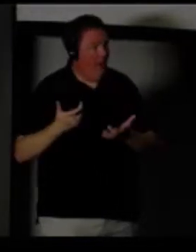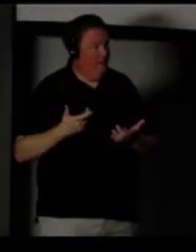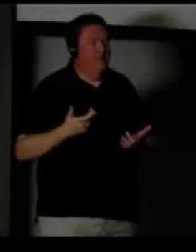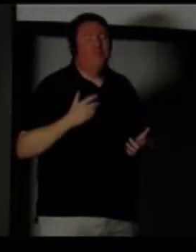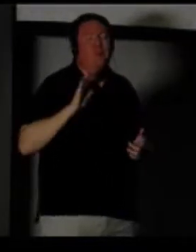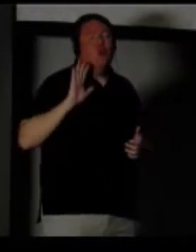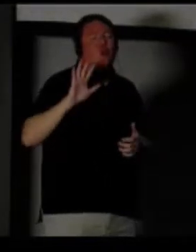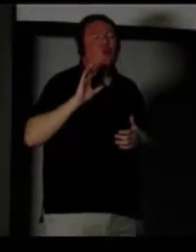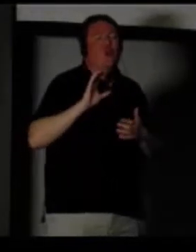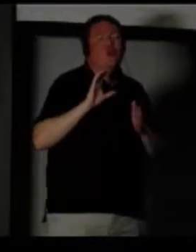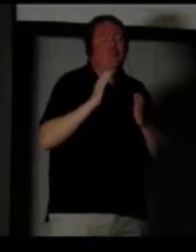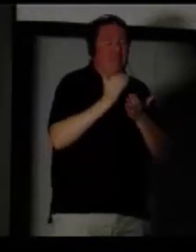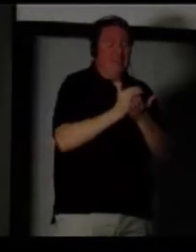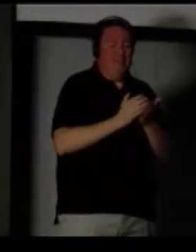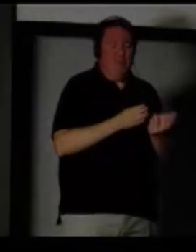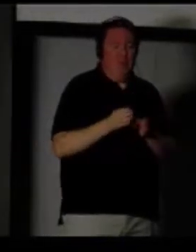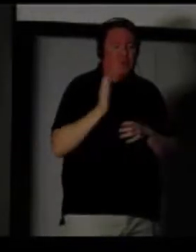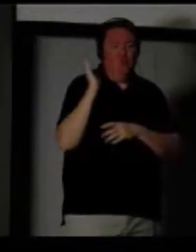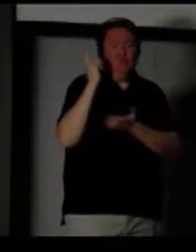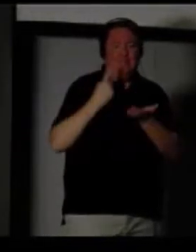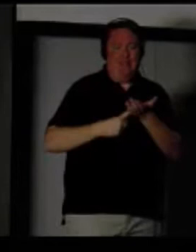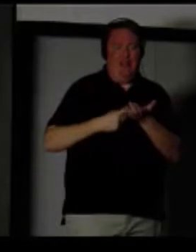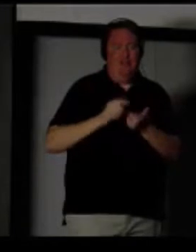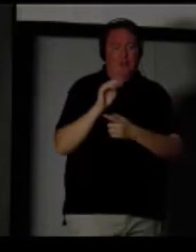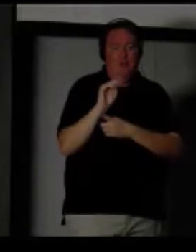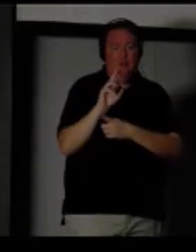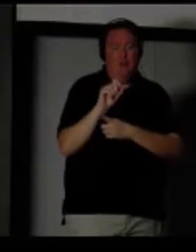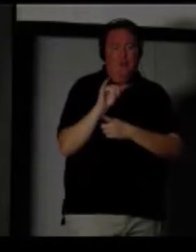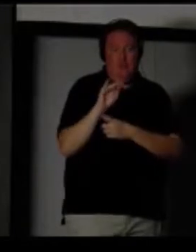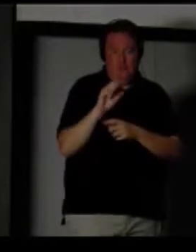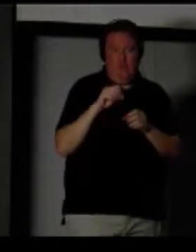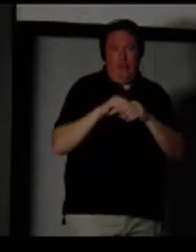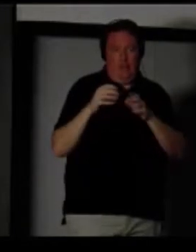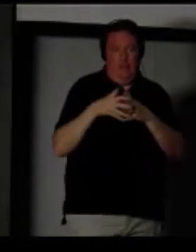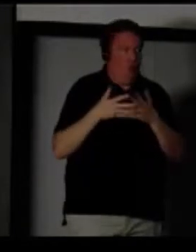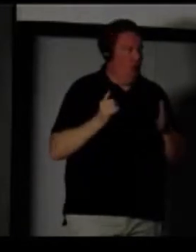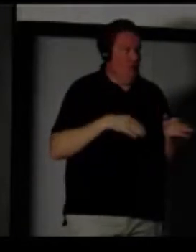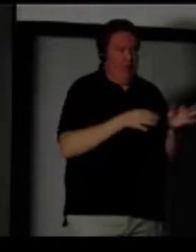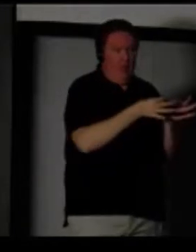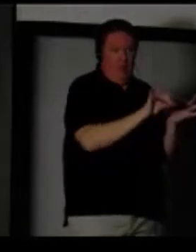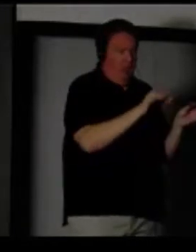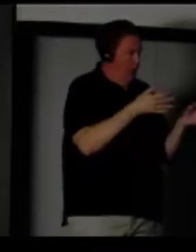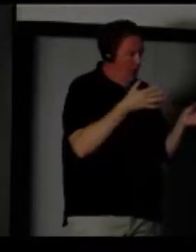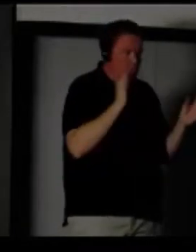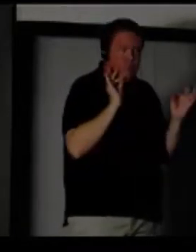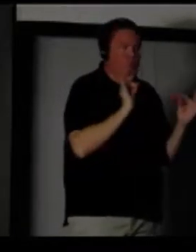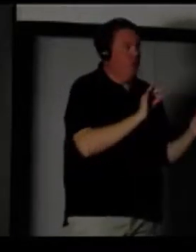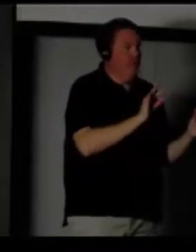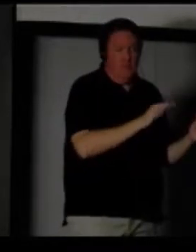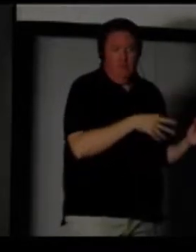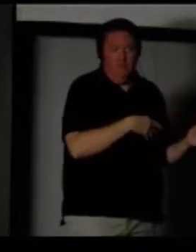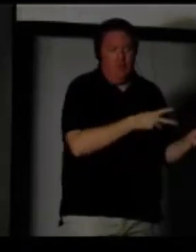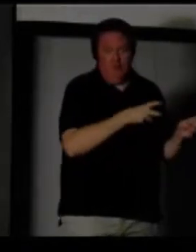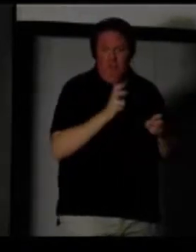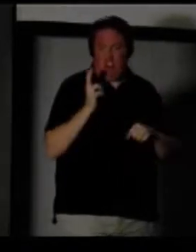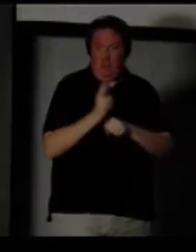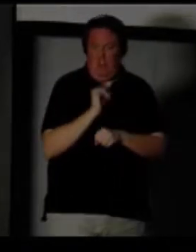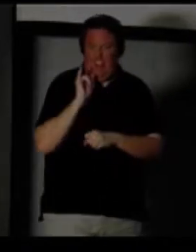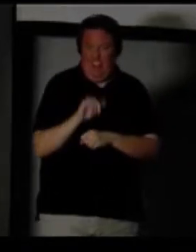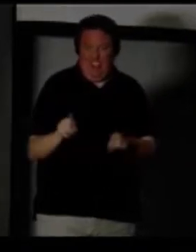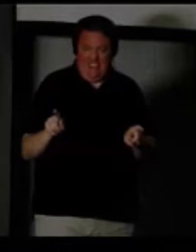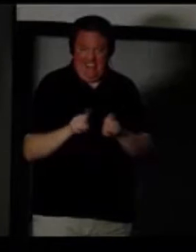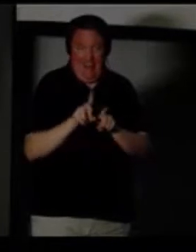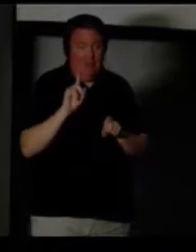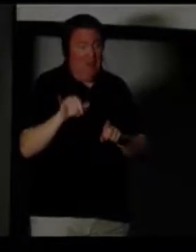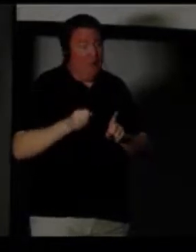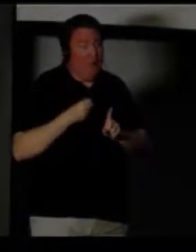about a discussion about Muslims in America. We are hoping that these kinds of stories will have an impact. It had an impact